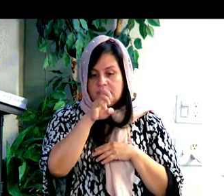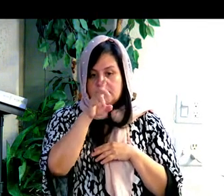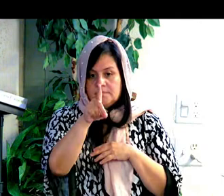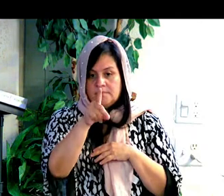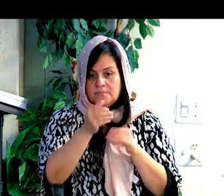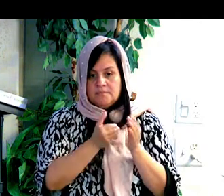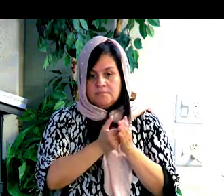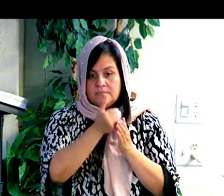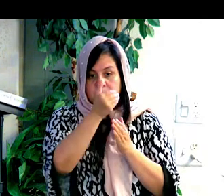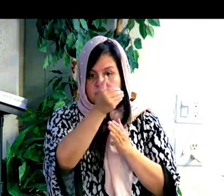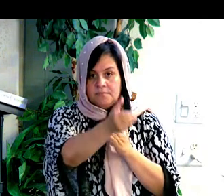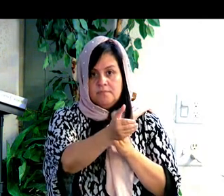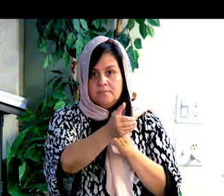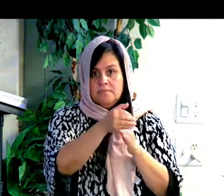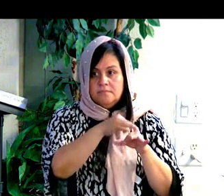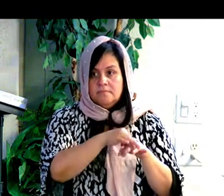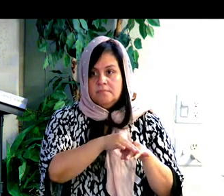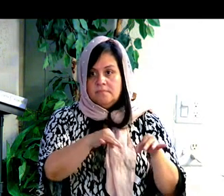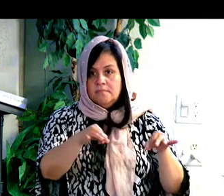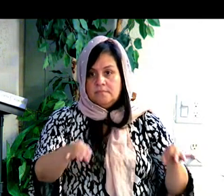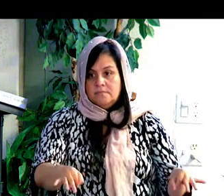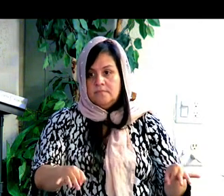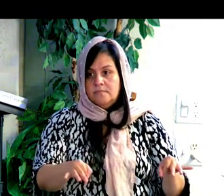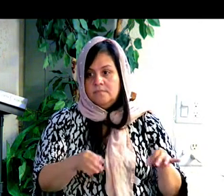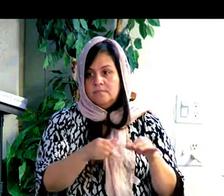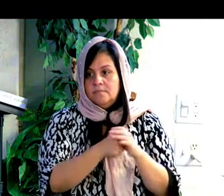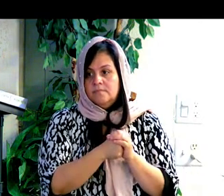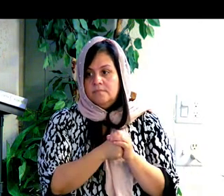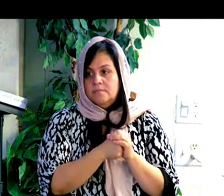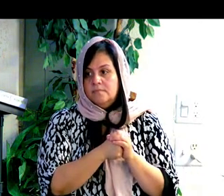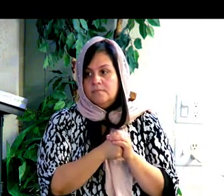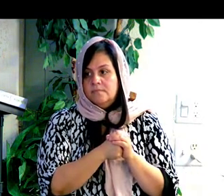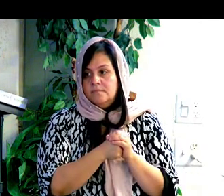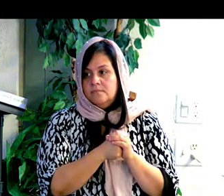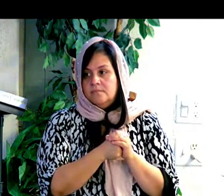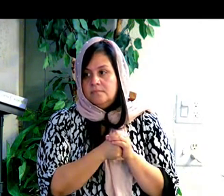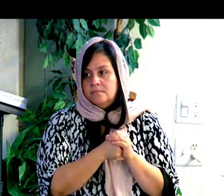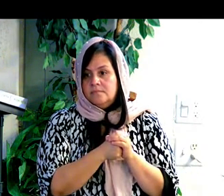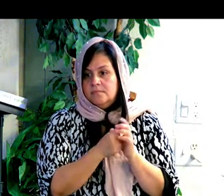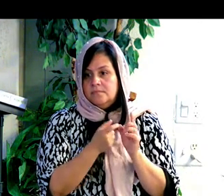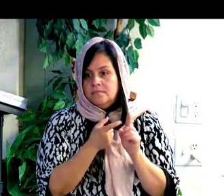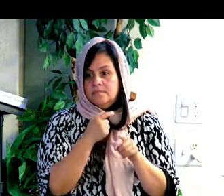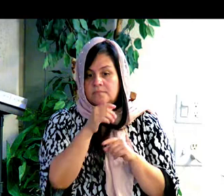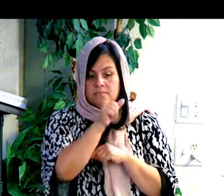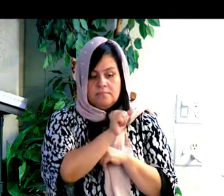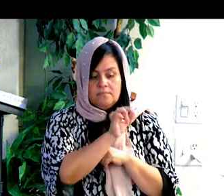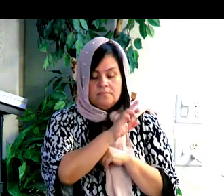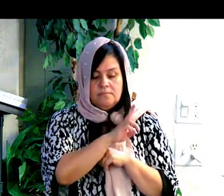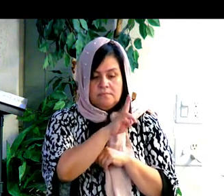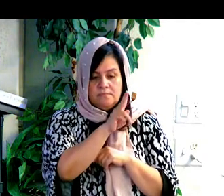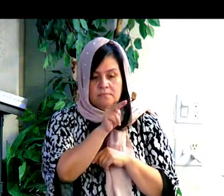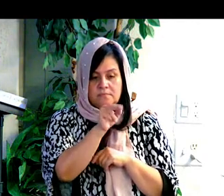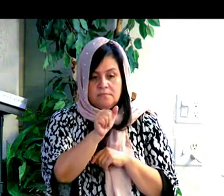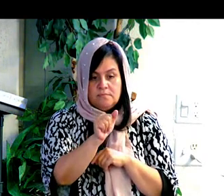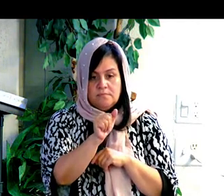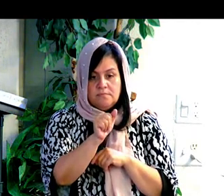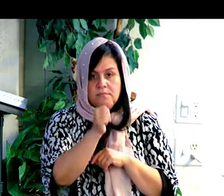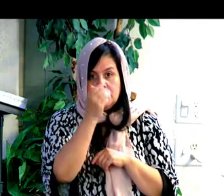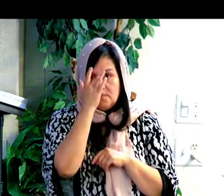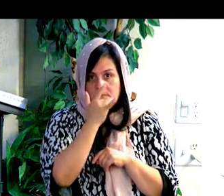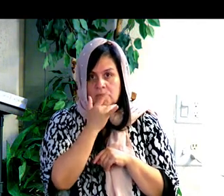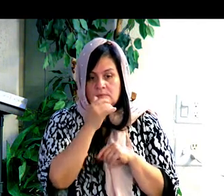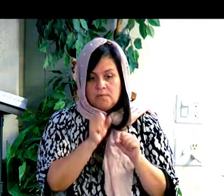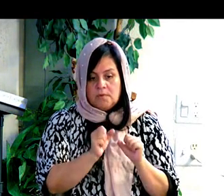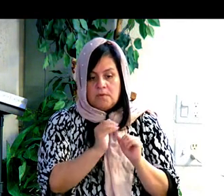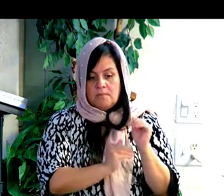Aruna. Yeah. Aruna. He purchased the threshing floor from Aruna. They could build on the altar of the temple